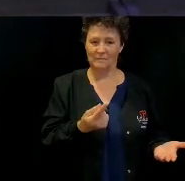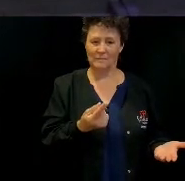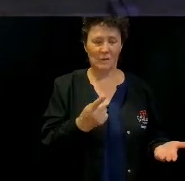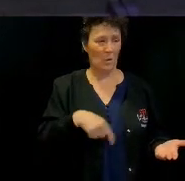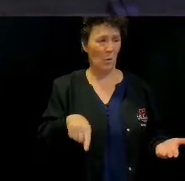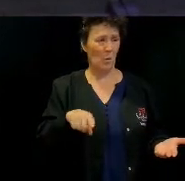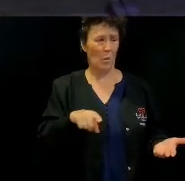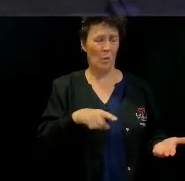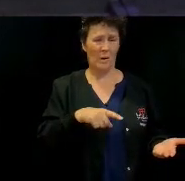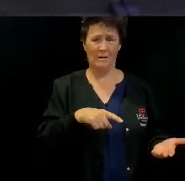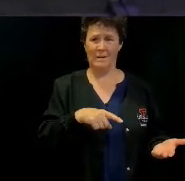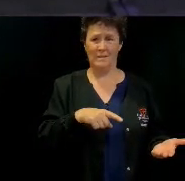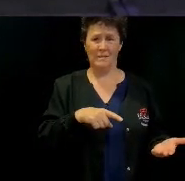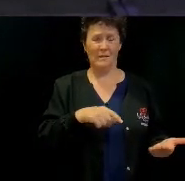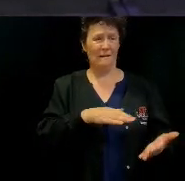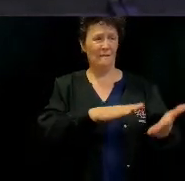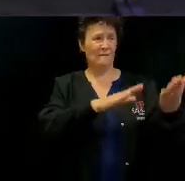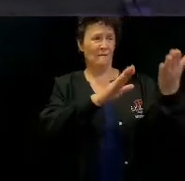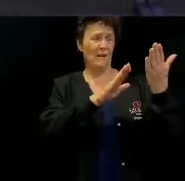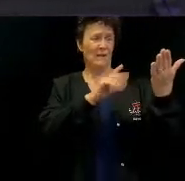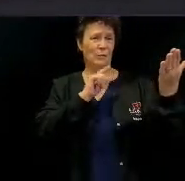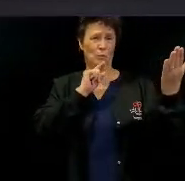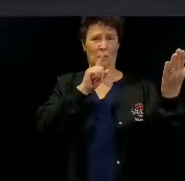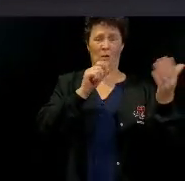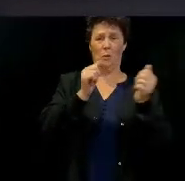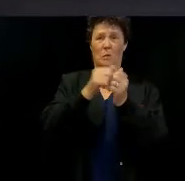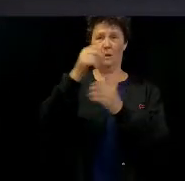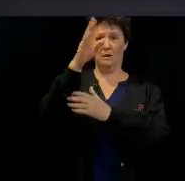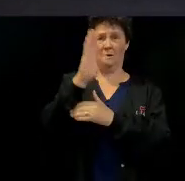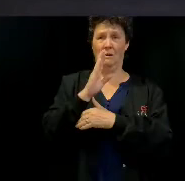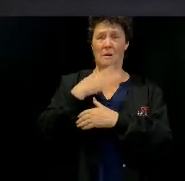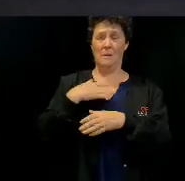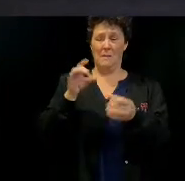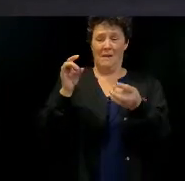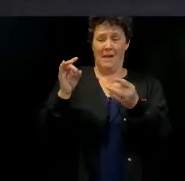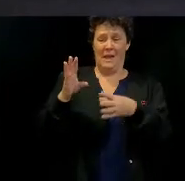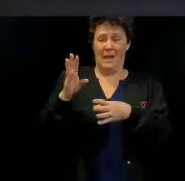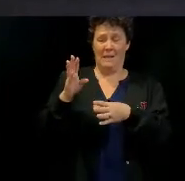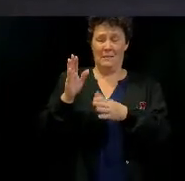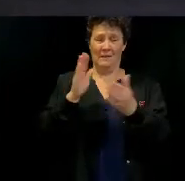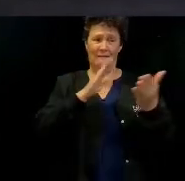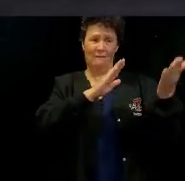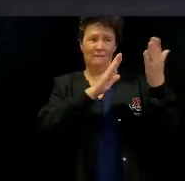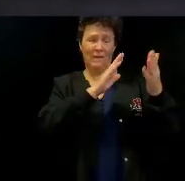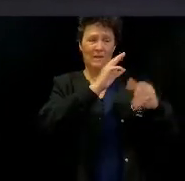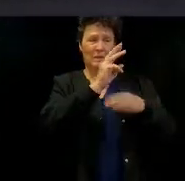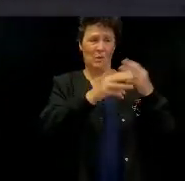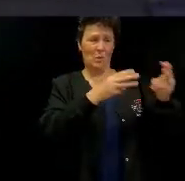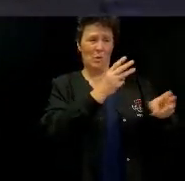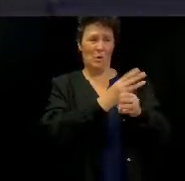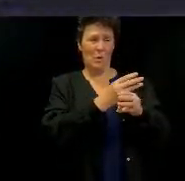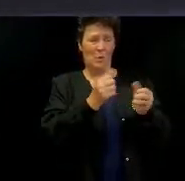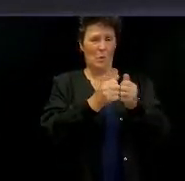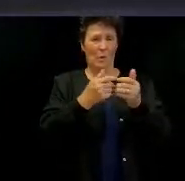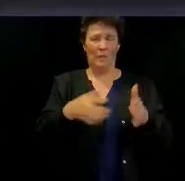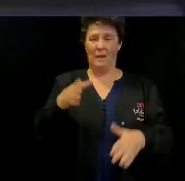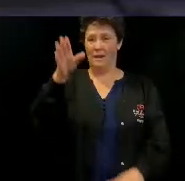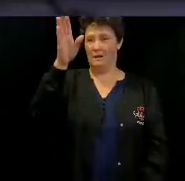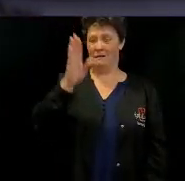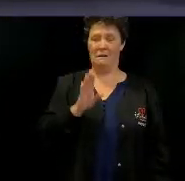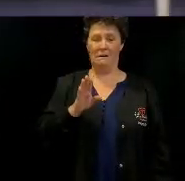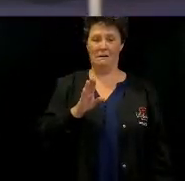we face reality with God. I'd hate to be facing our world without God. But you're